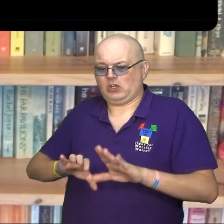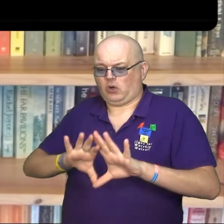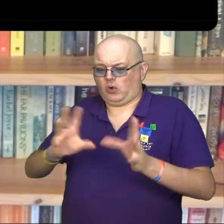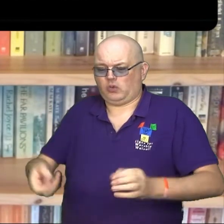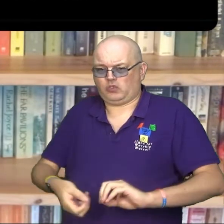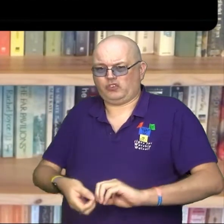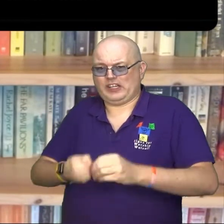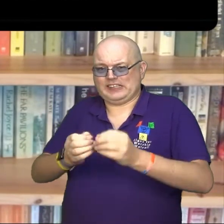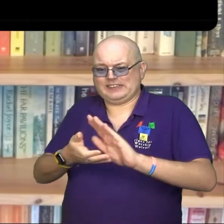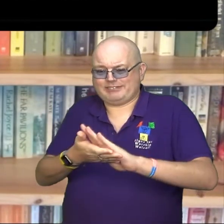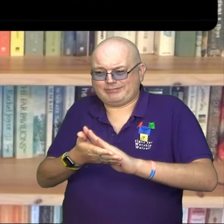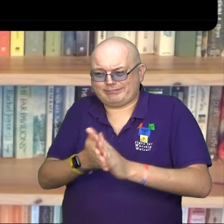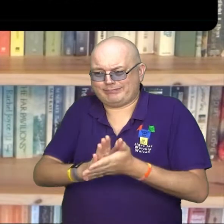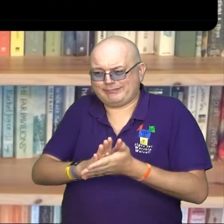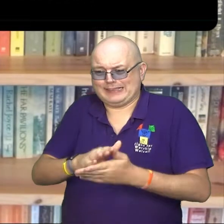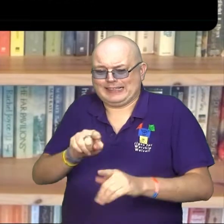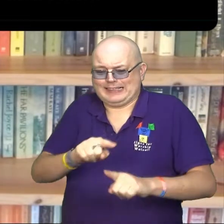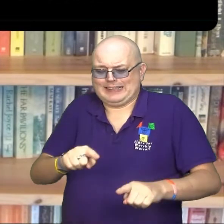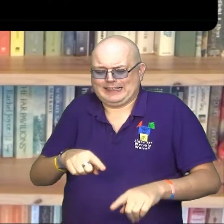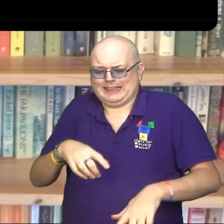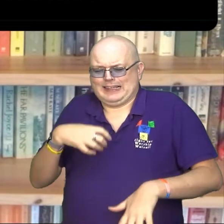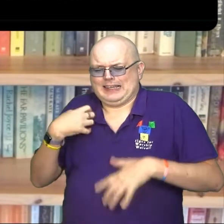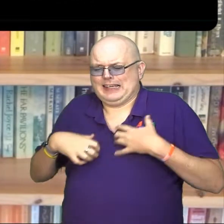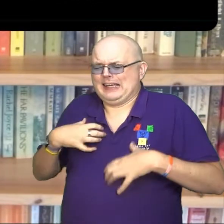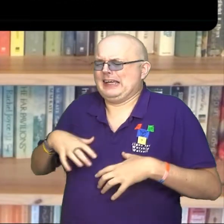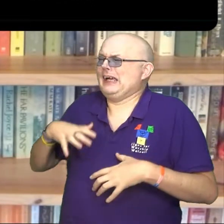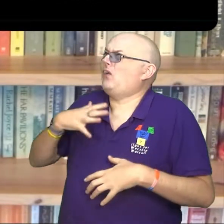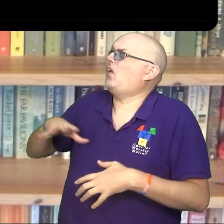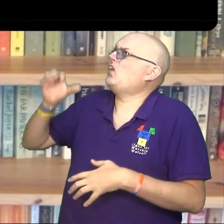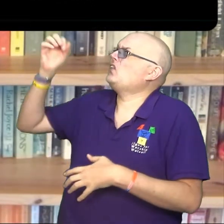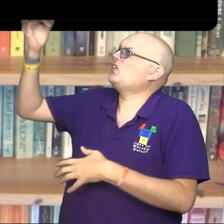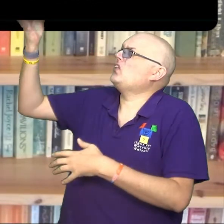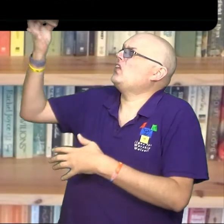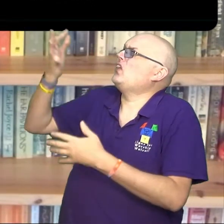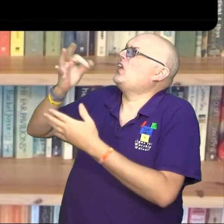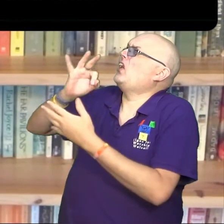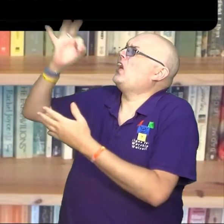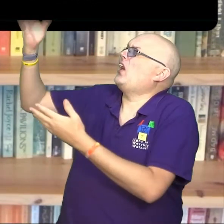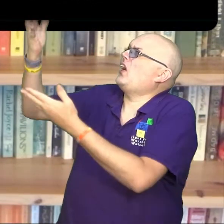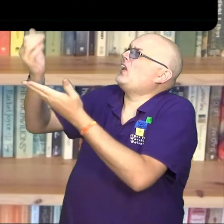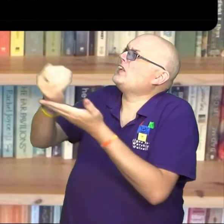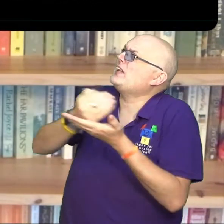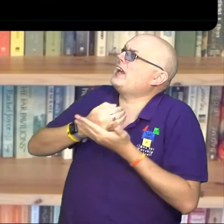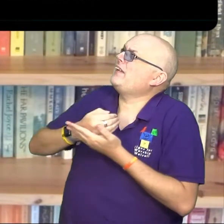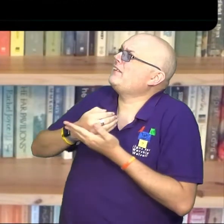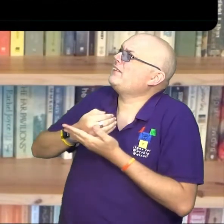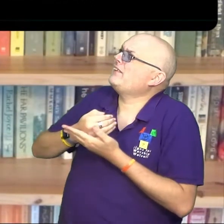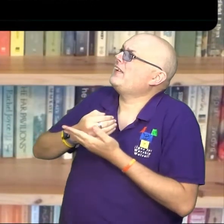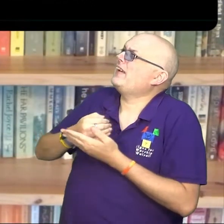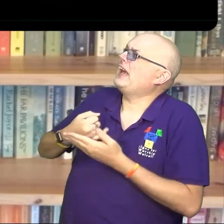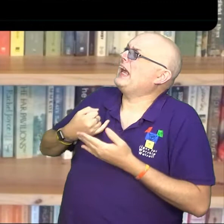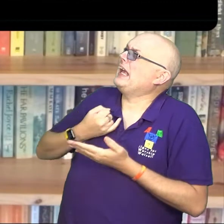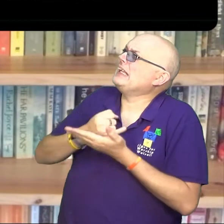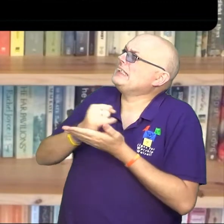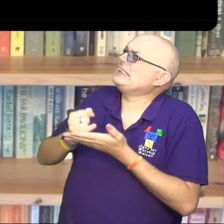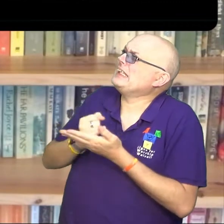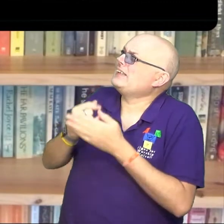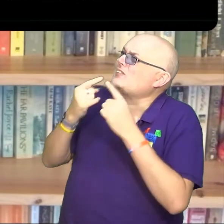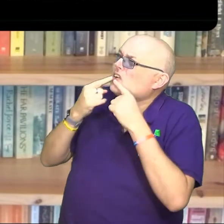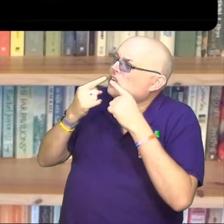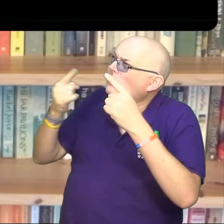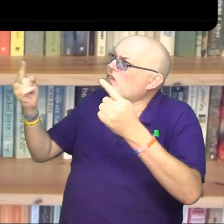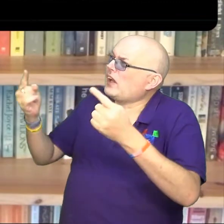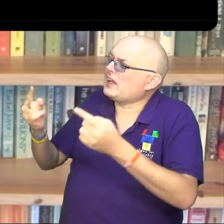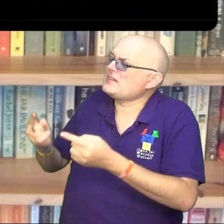Human sin disfigures the whole creation, which groans with eager longing for God's redemption. We confess